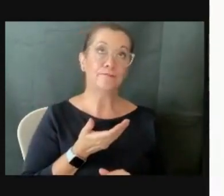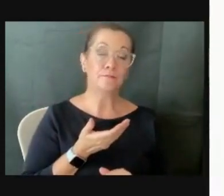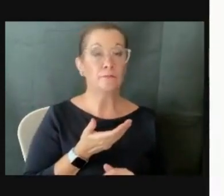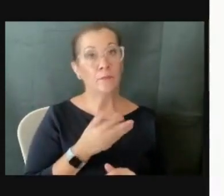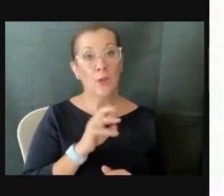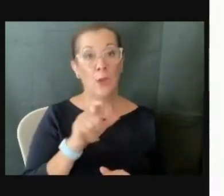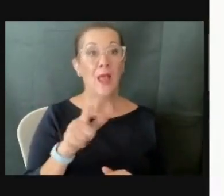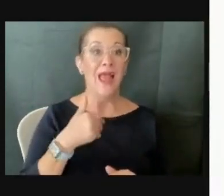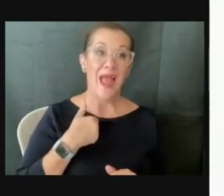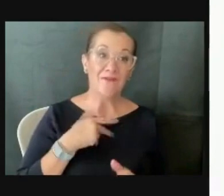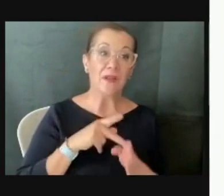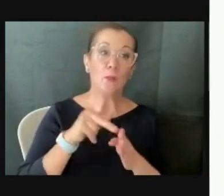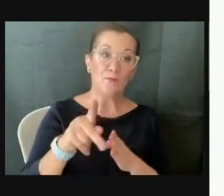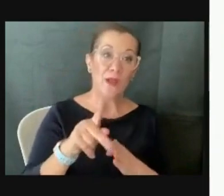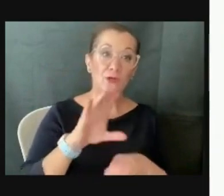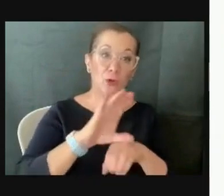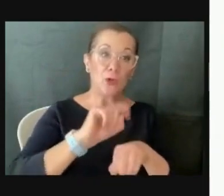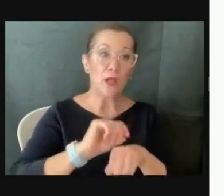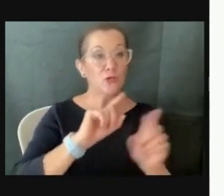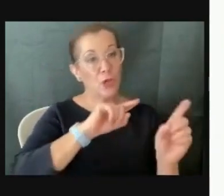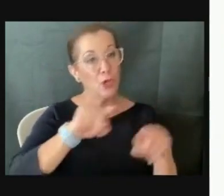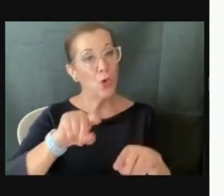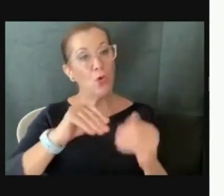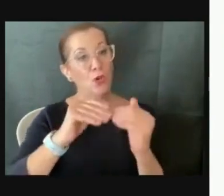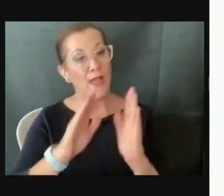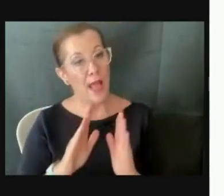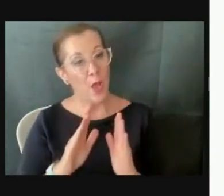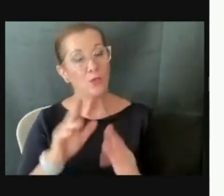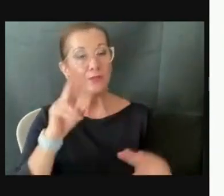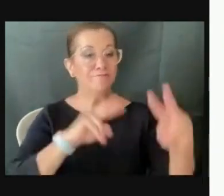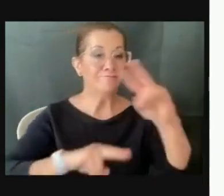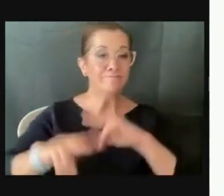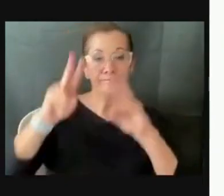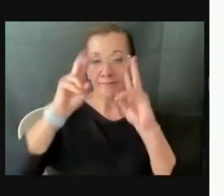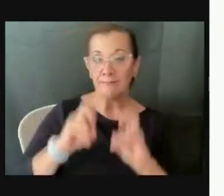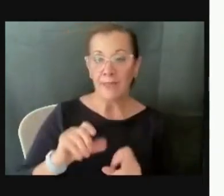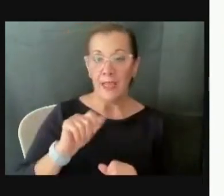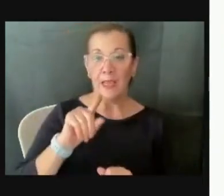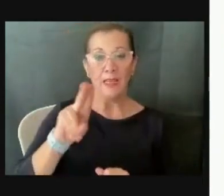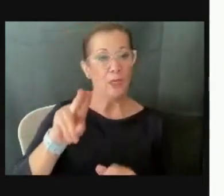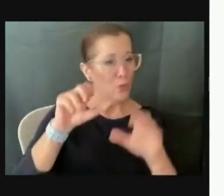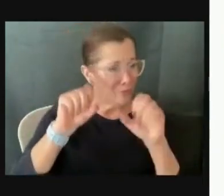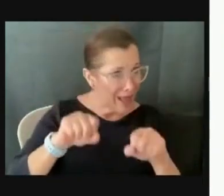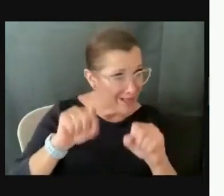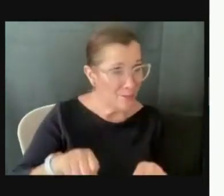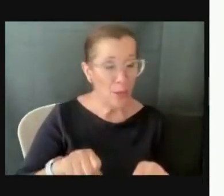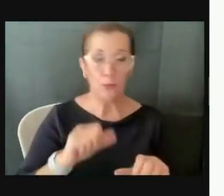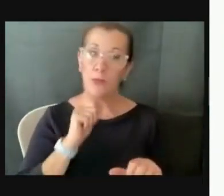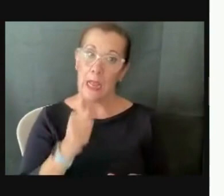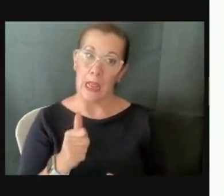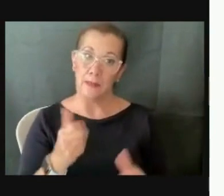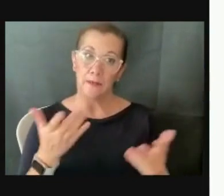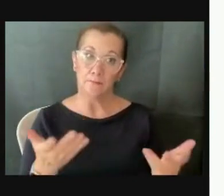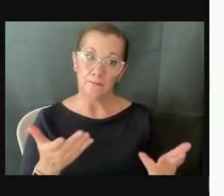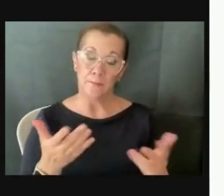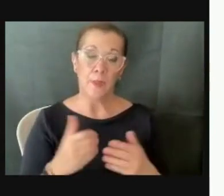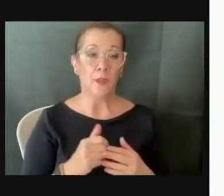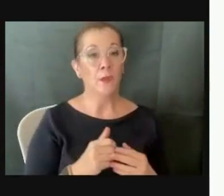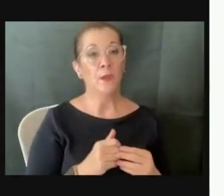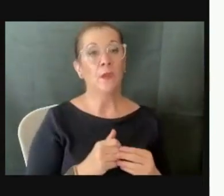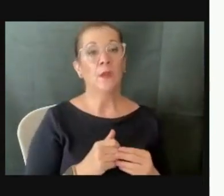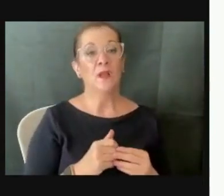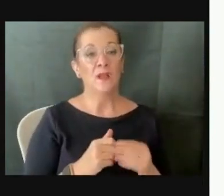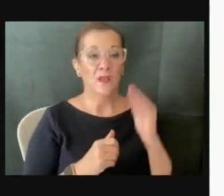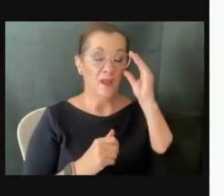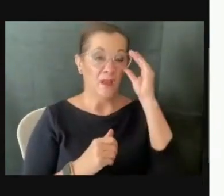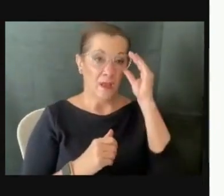a professional consultant come out to your house to assess your ADU feasibility. So